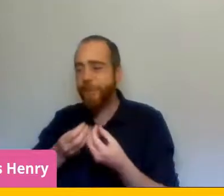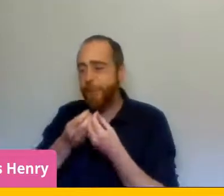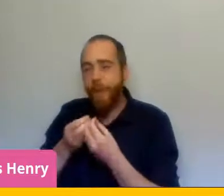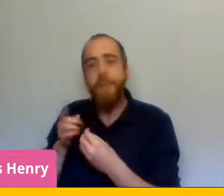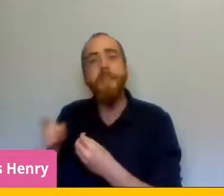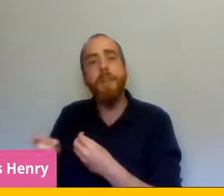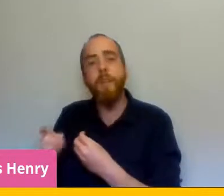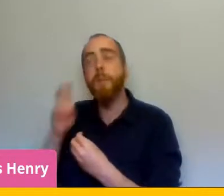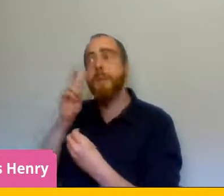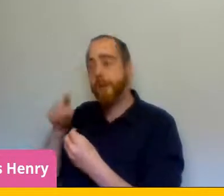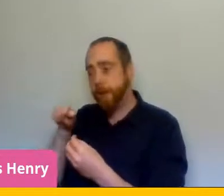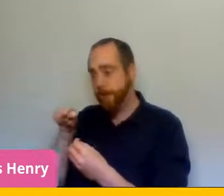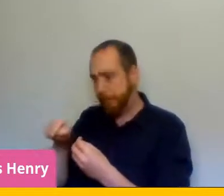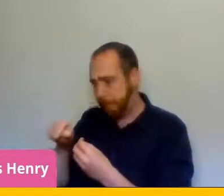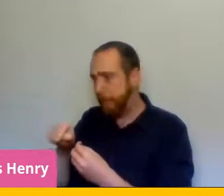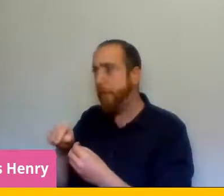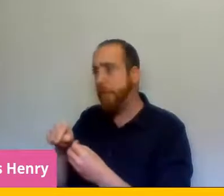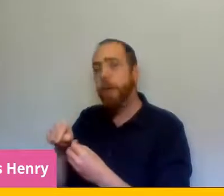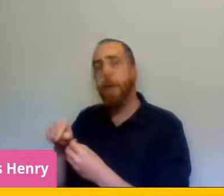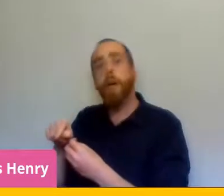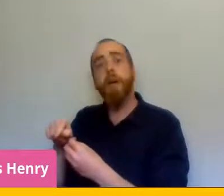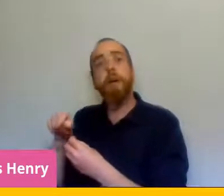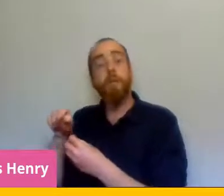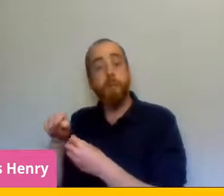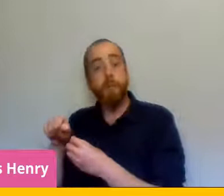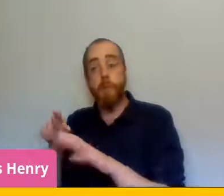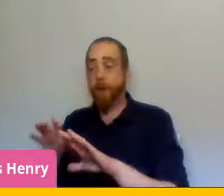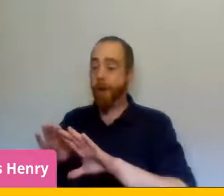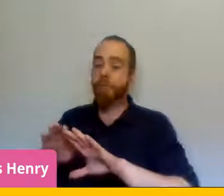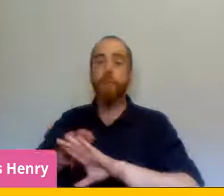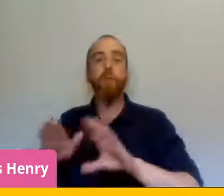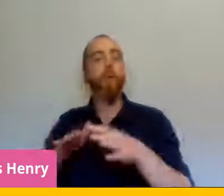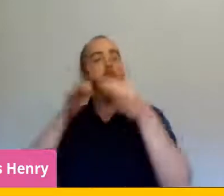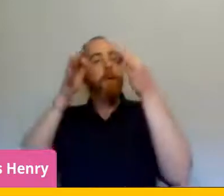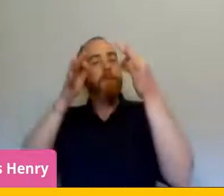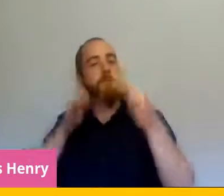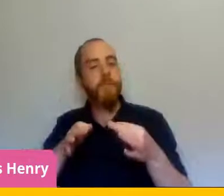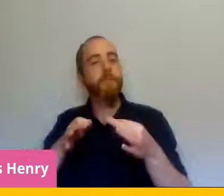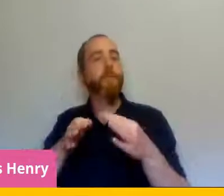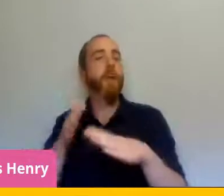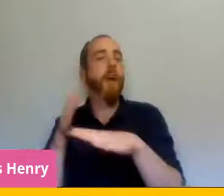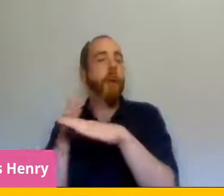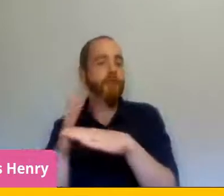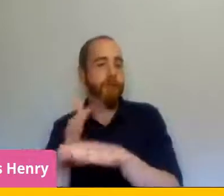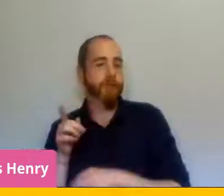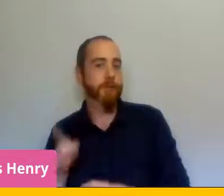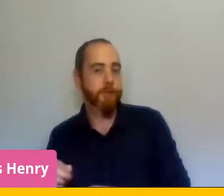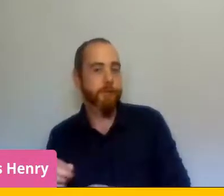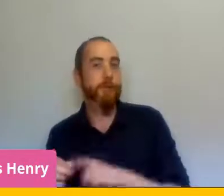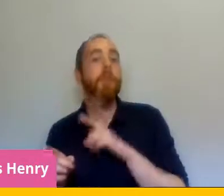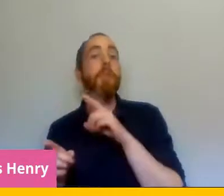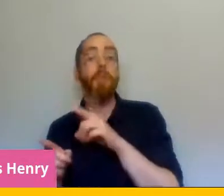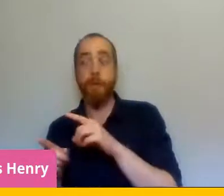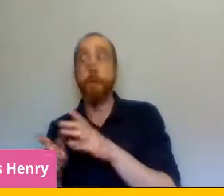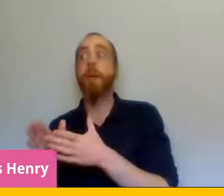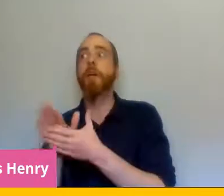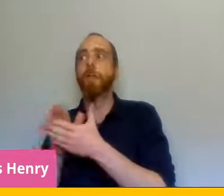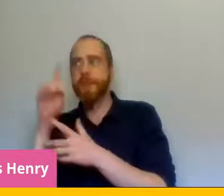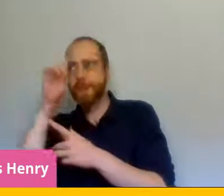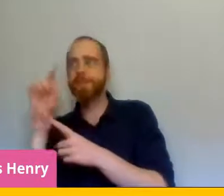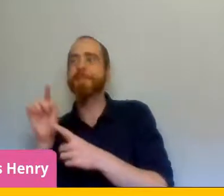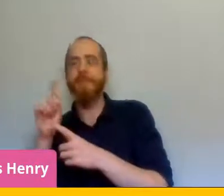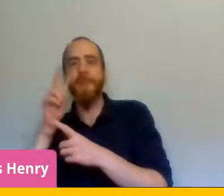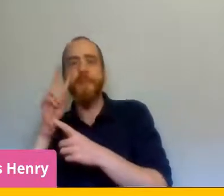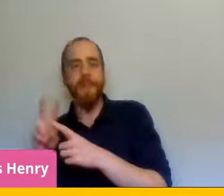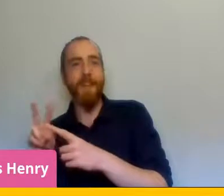law is in the UK, that it had to be unofficial action that was taken in that circumstance. So UCU has put out a lot of